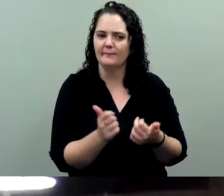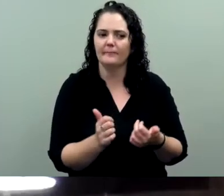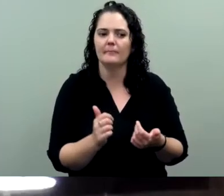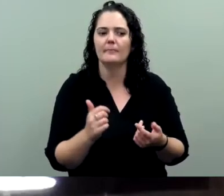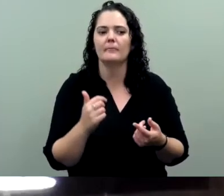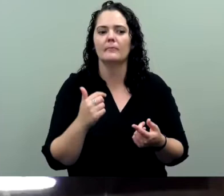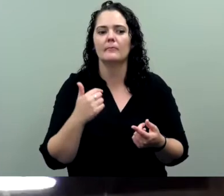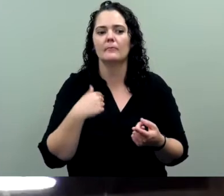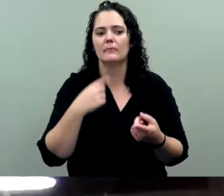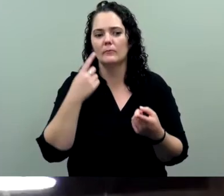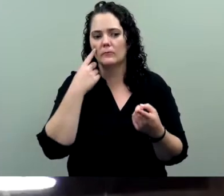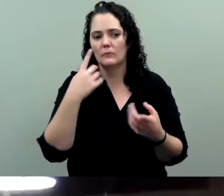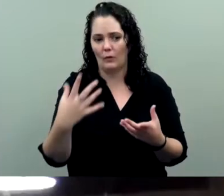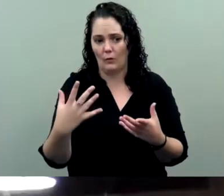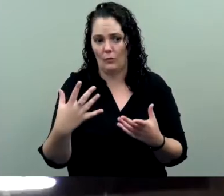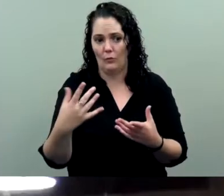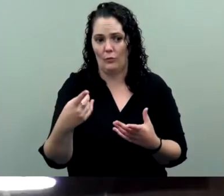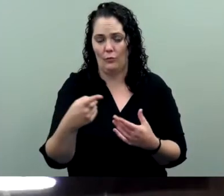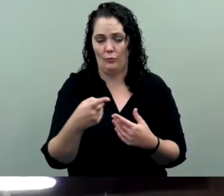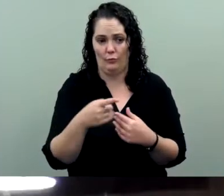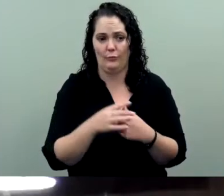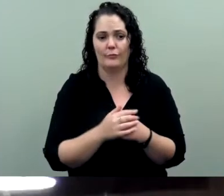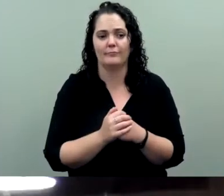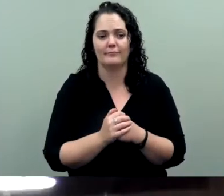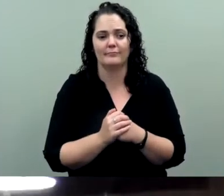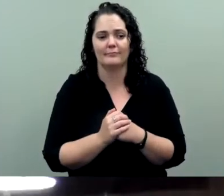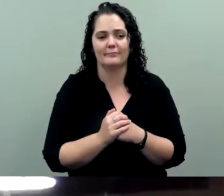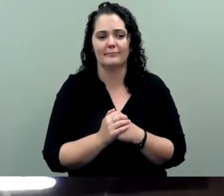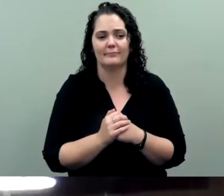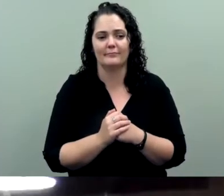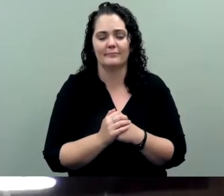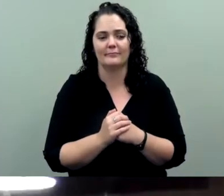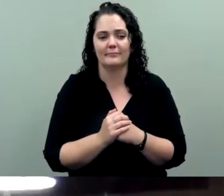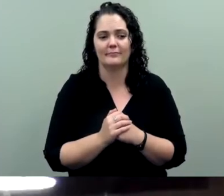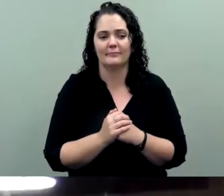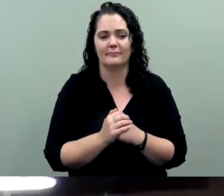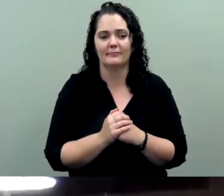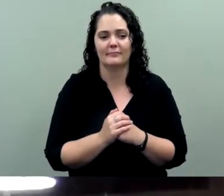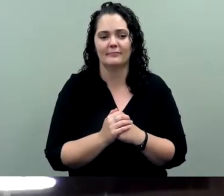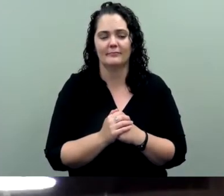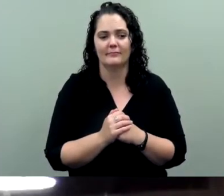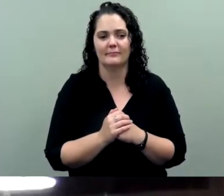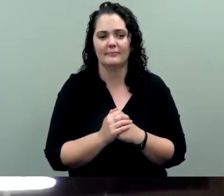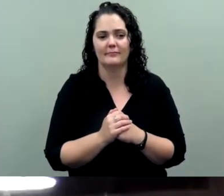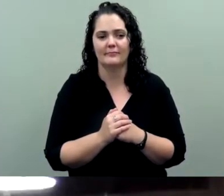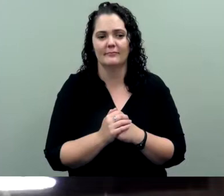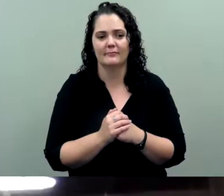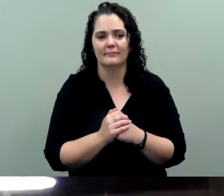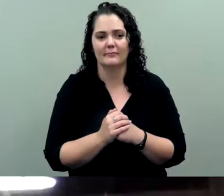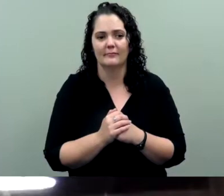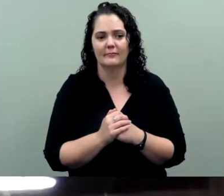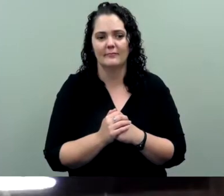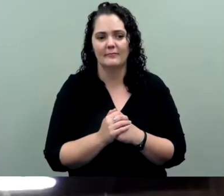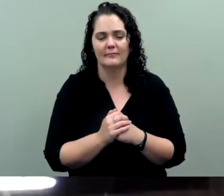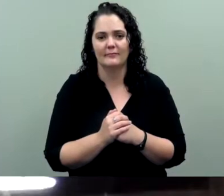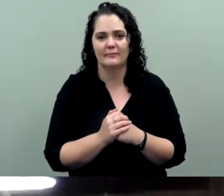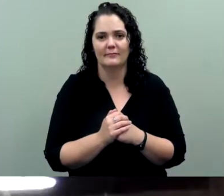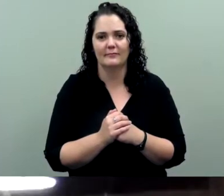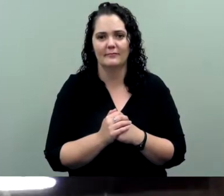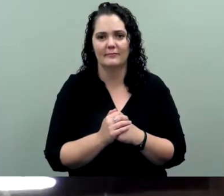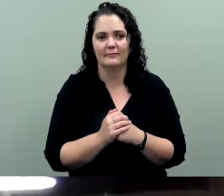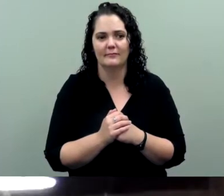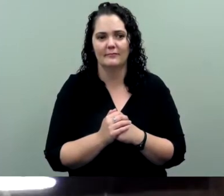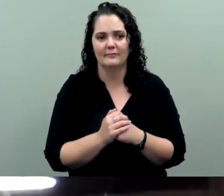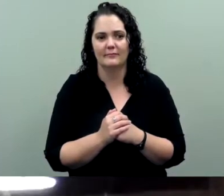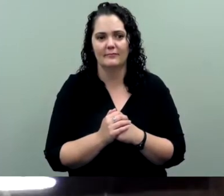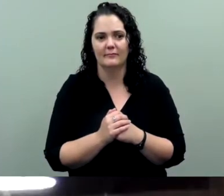that ink in there. Nice. And capture all those pieces of now that avocado, which now should just